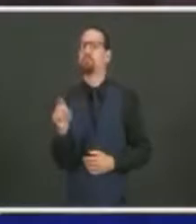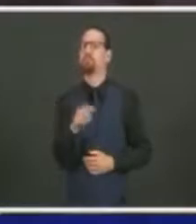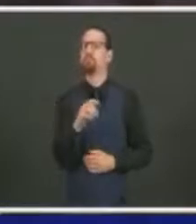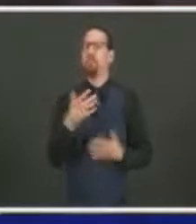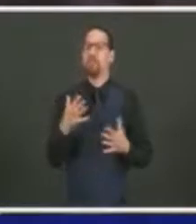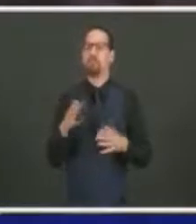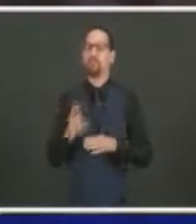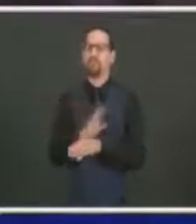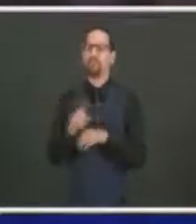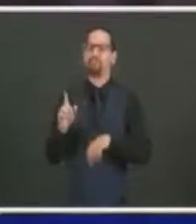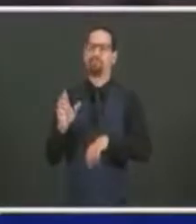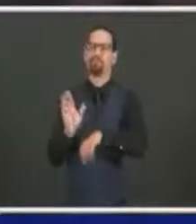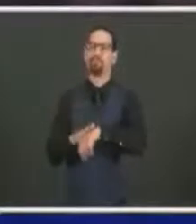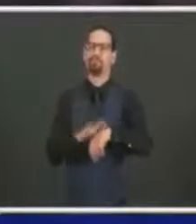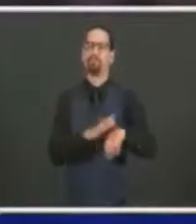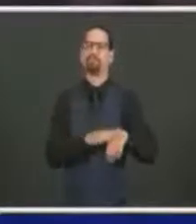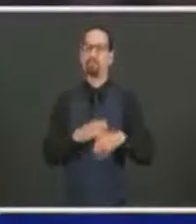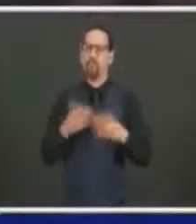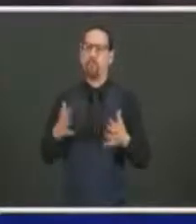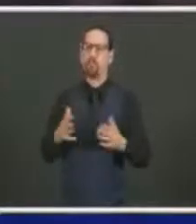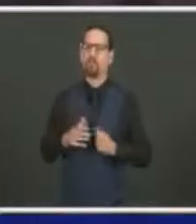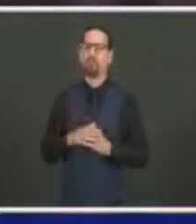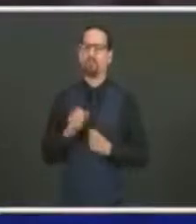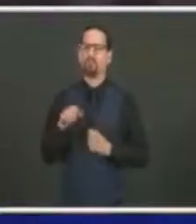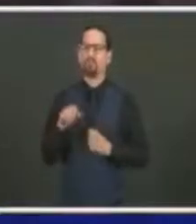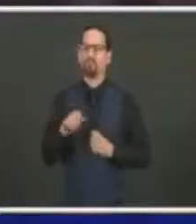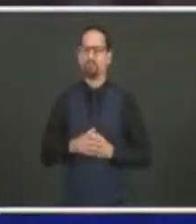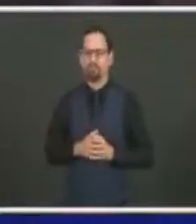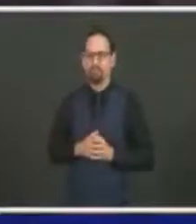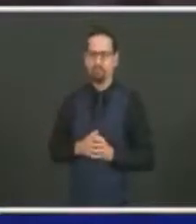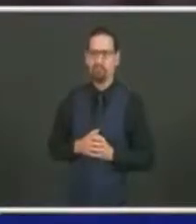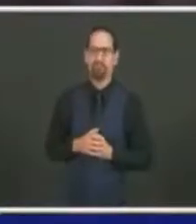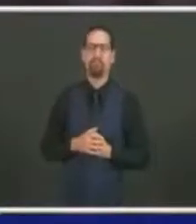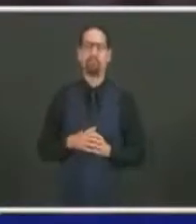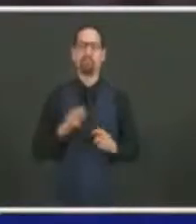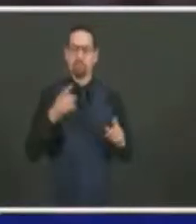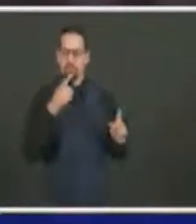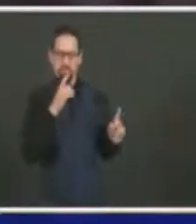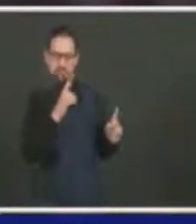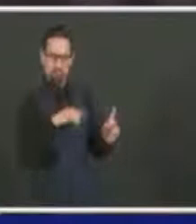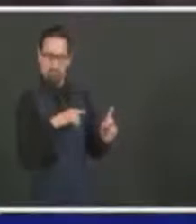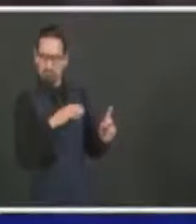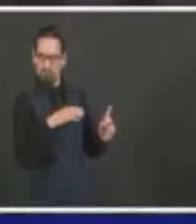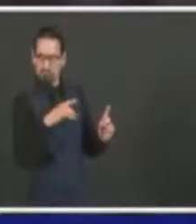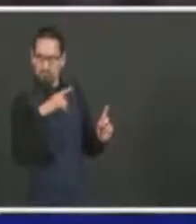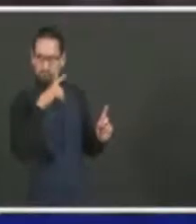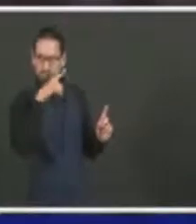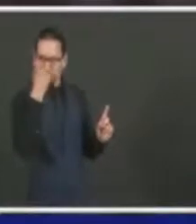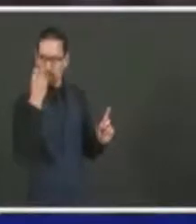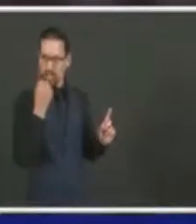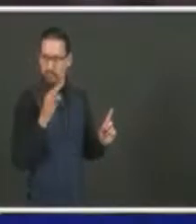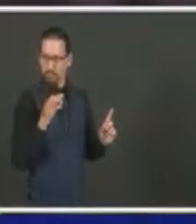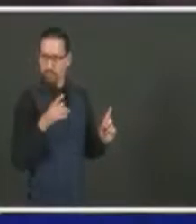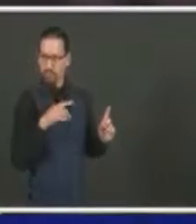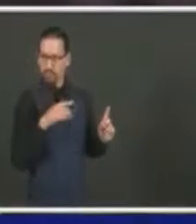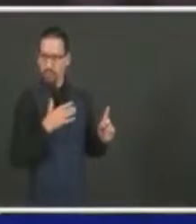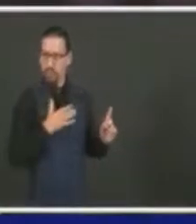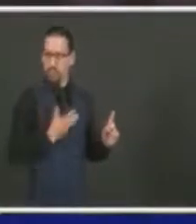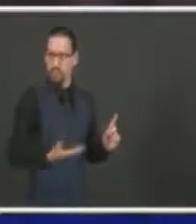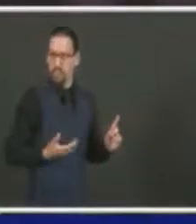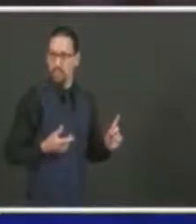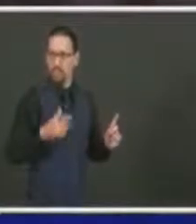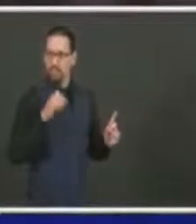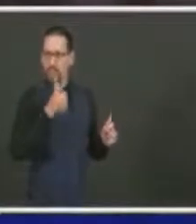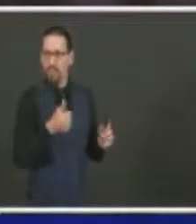have received compliance orders. Was that because, as far as you know anyway, was that because they were willfully non-compliant or because they